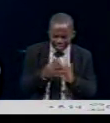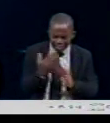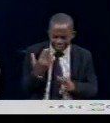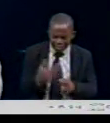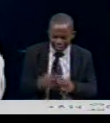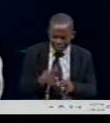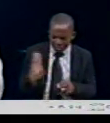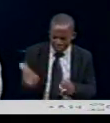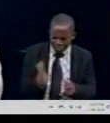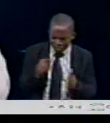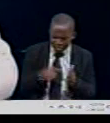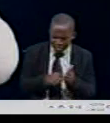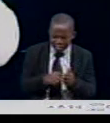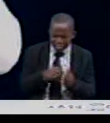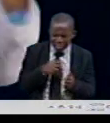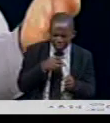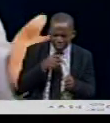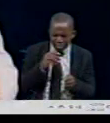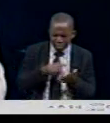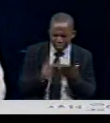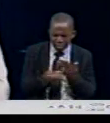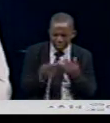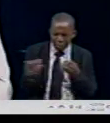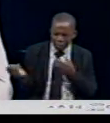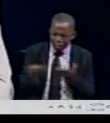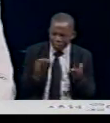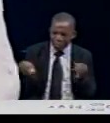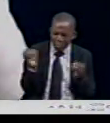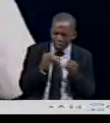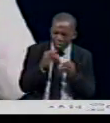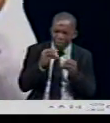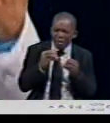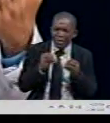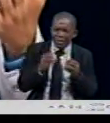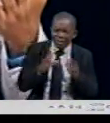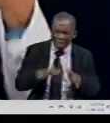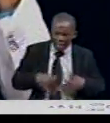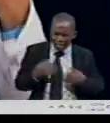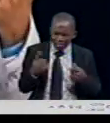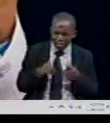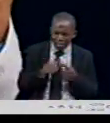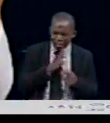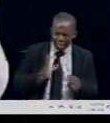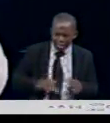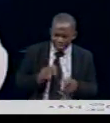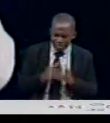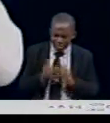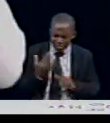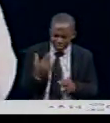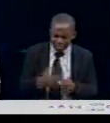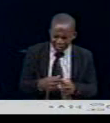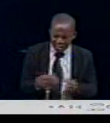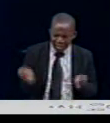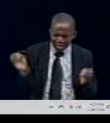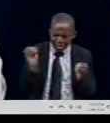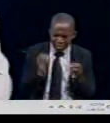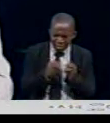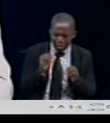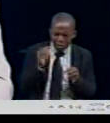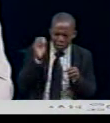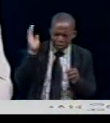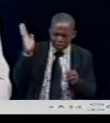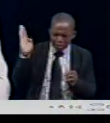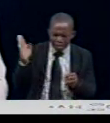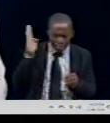ignite revival around the globe in Jesus' name. Raise up ministers and helpers that will be able to drive the